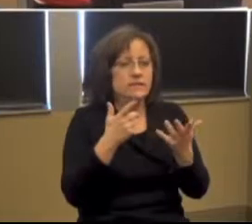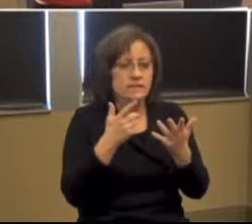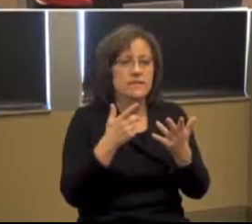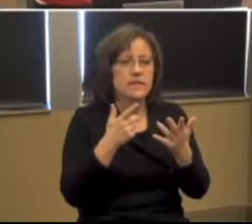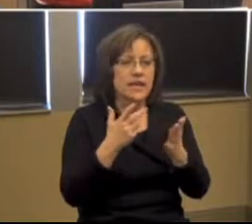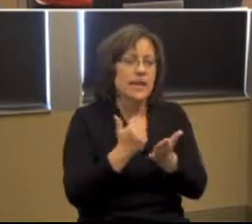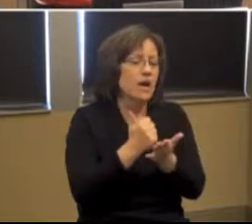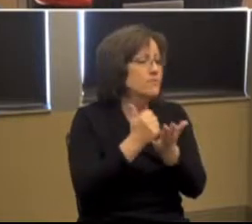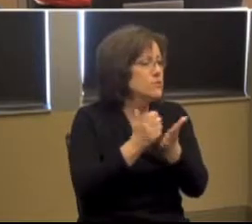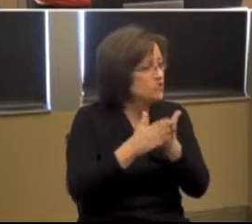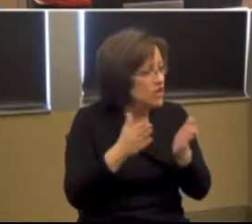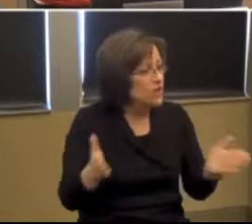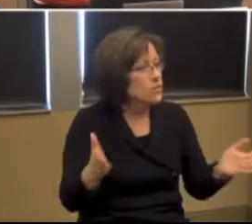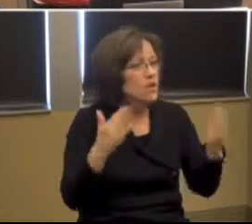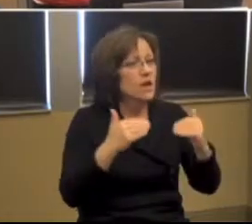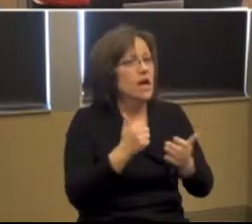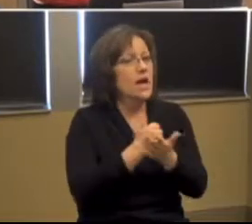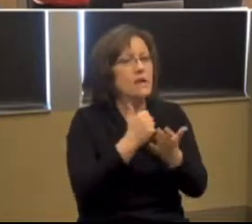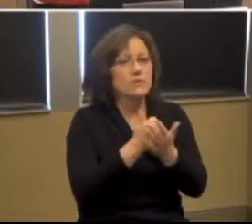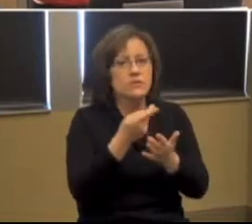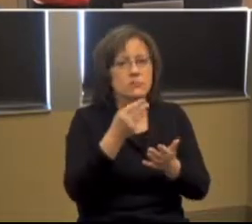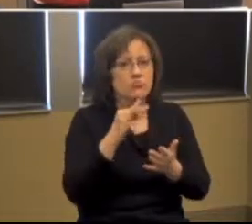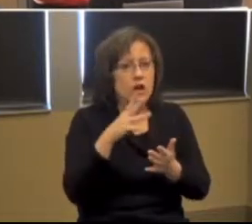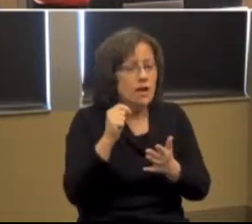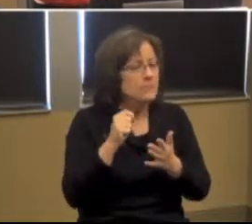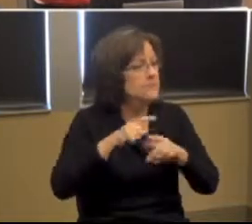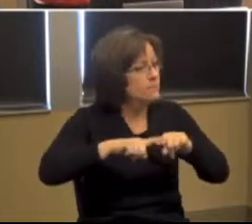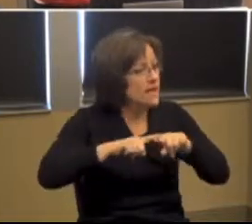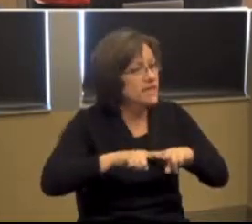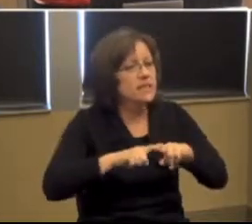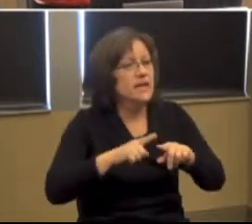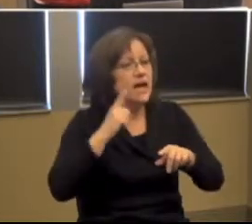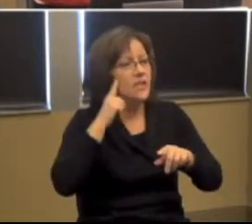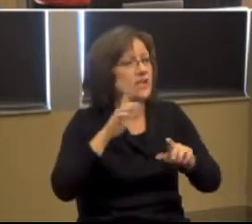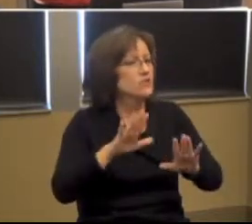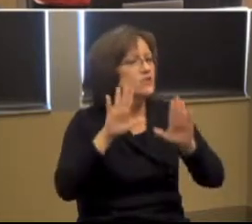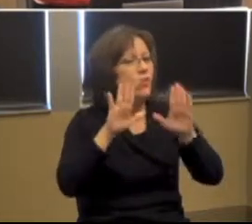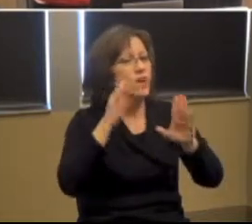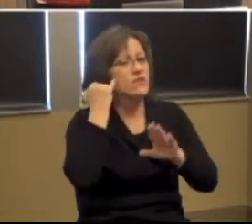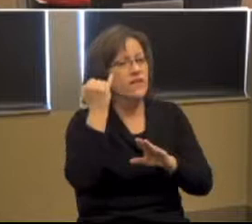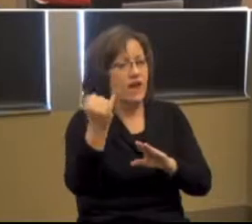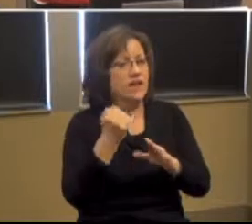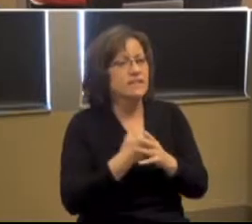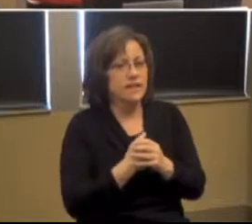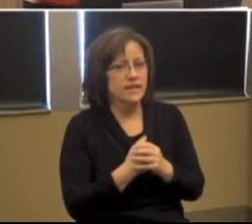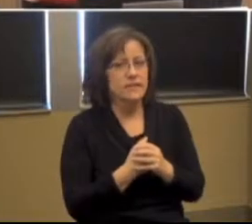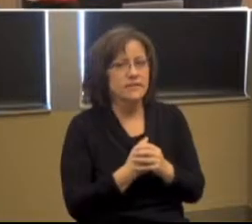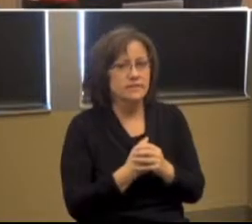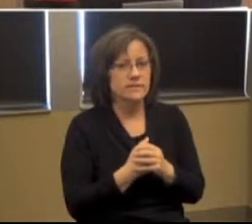with that prompt dependence, so it's not created. So I think that's a wonderful idea.